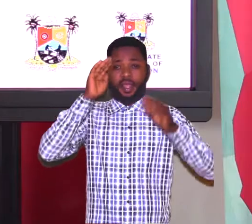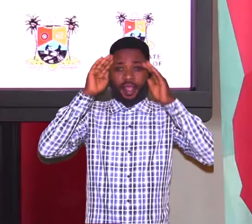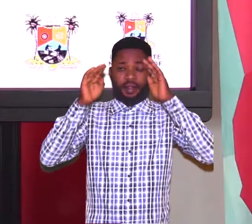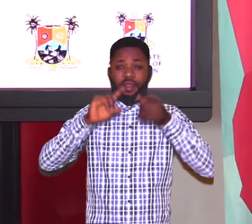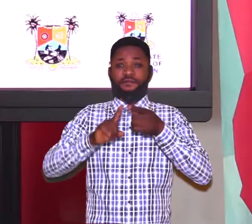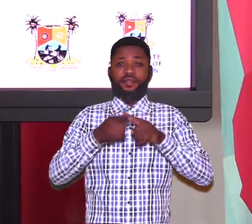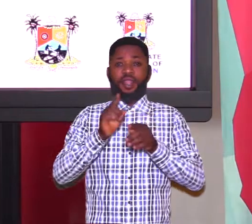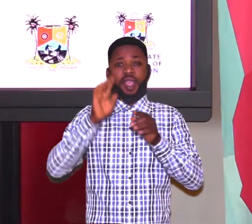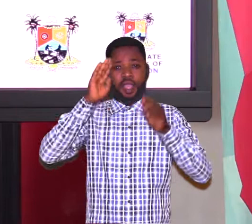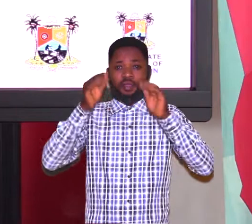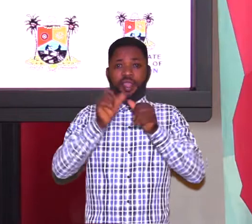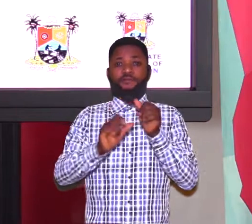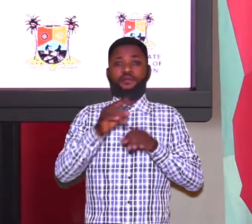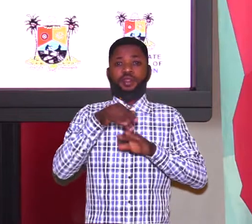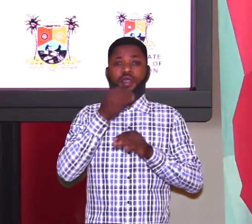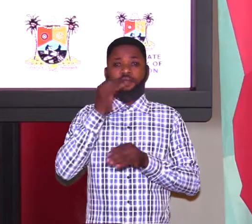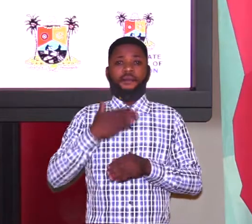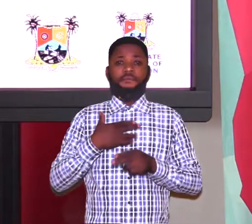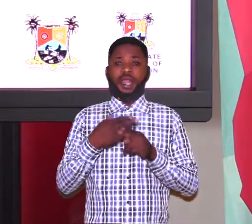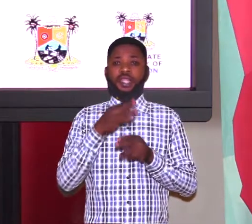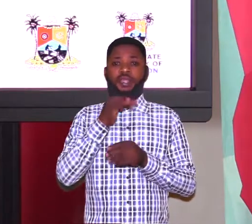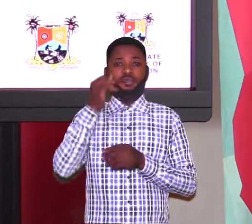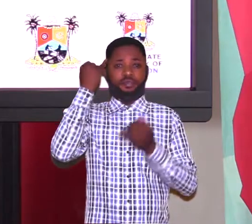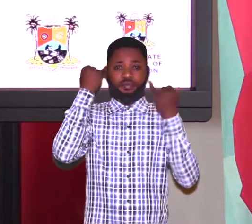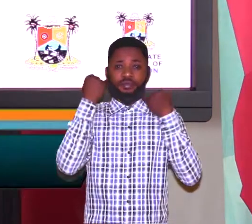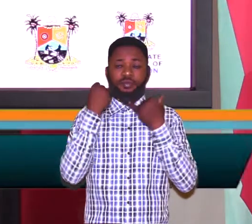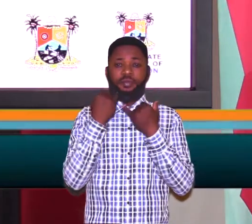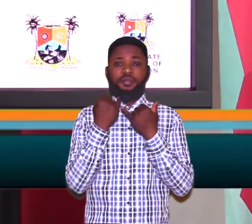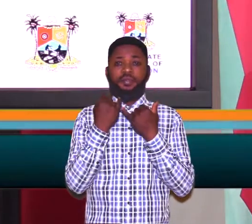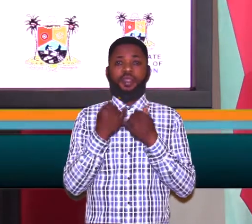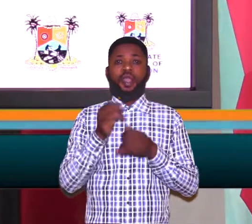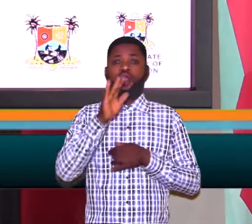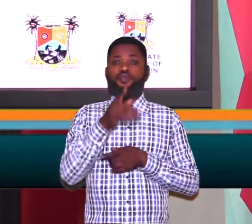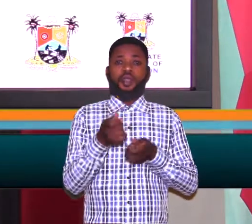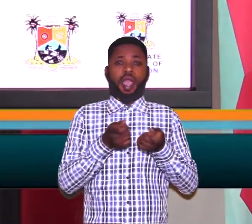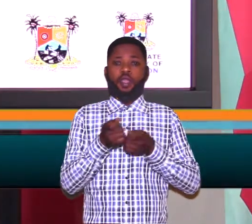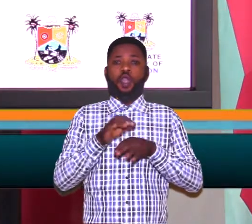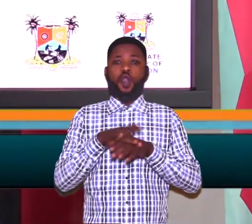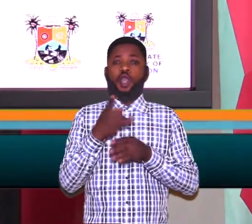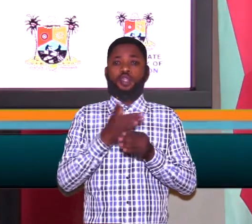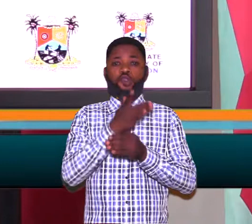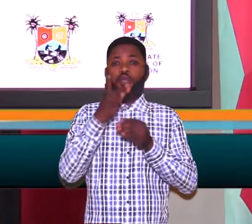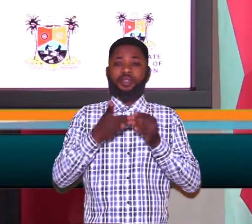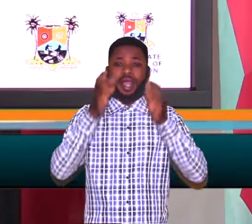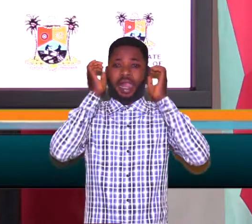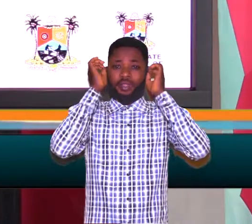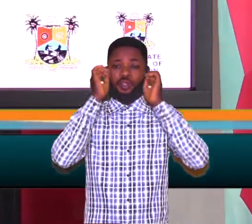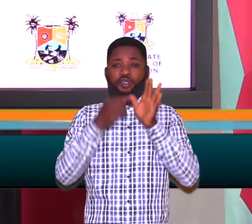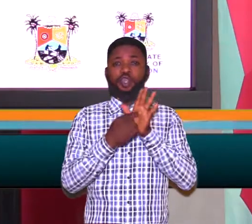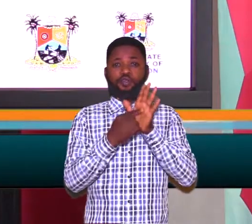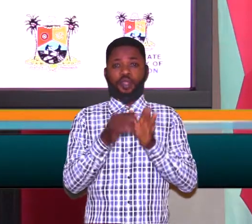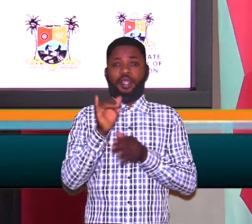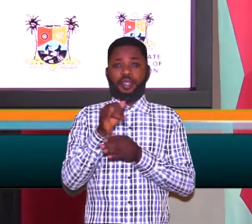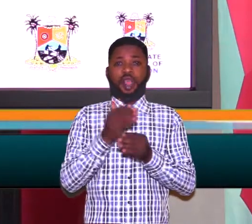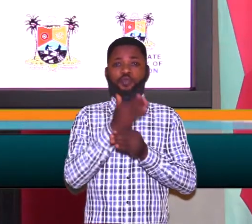Hello friends. Hello everyone at home. My name is Wumi Tolualalade, your anchor on the Total Education